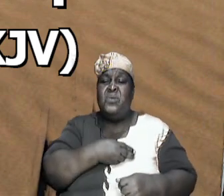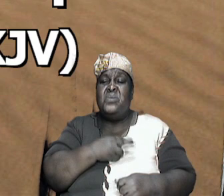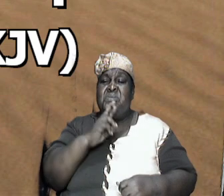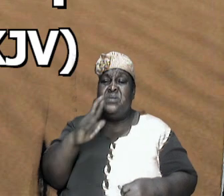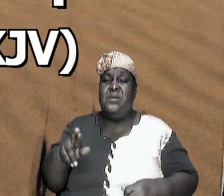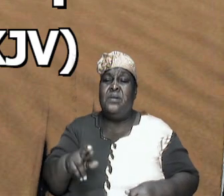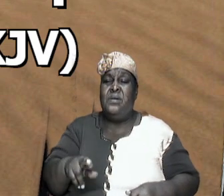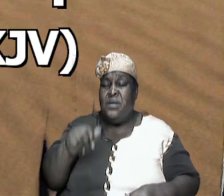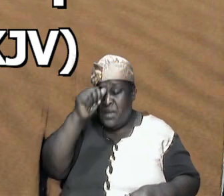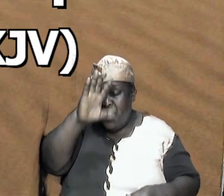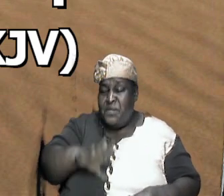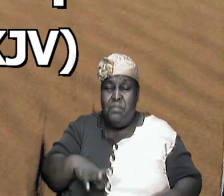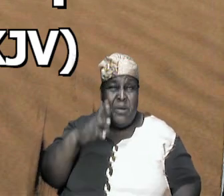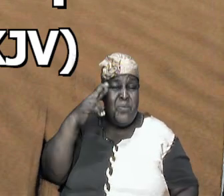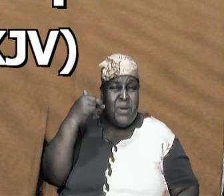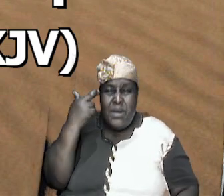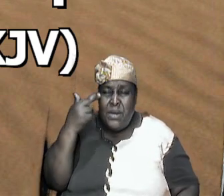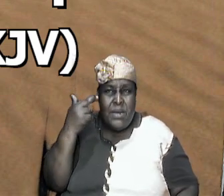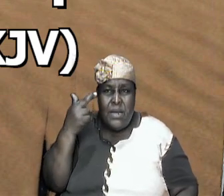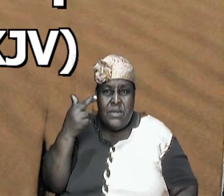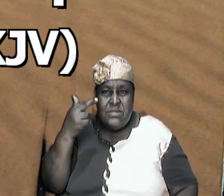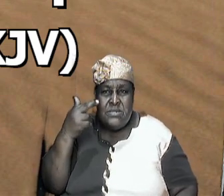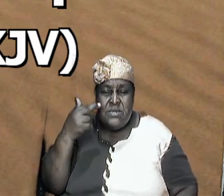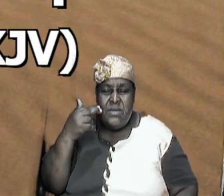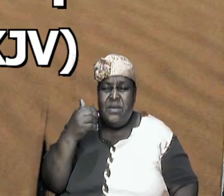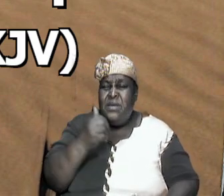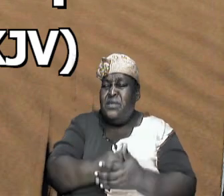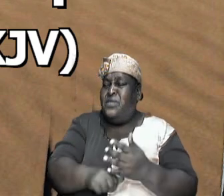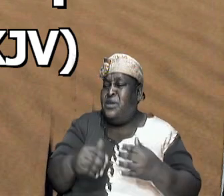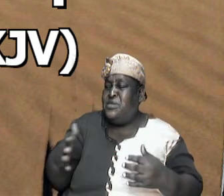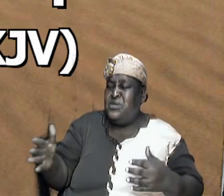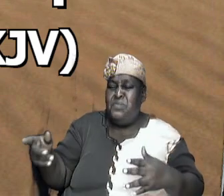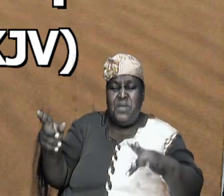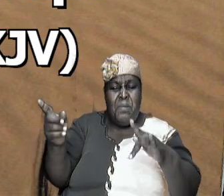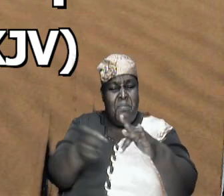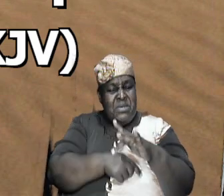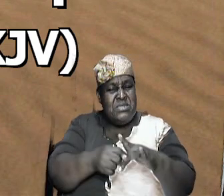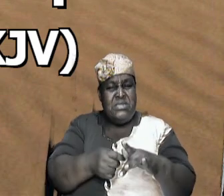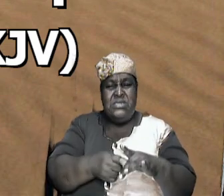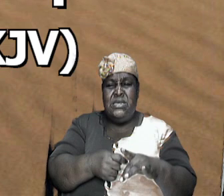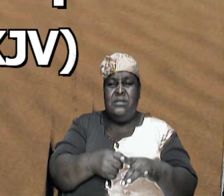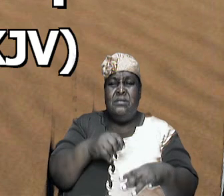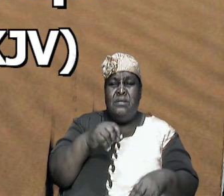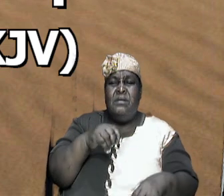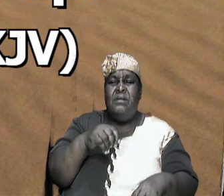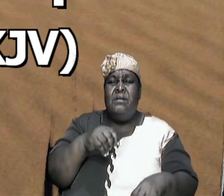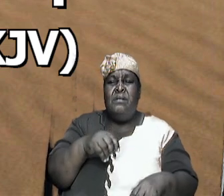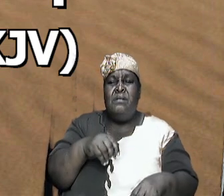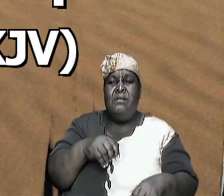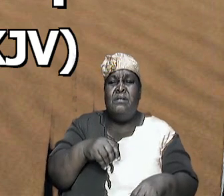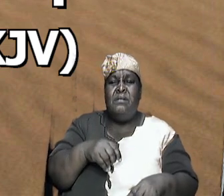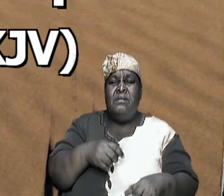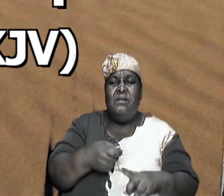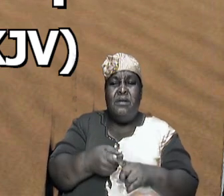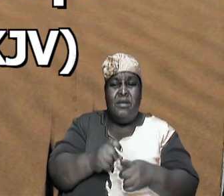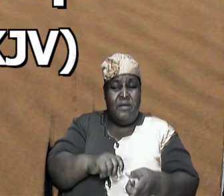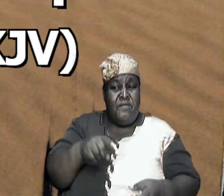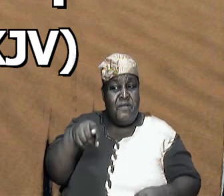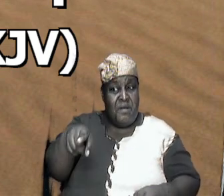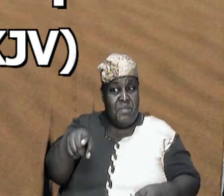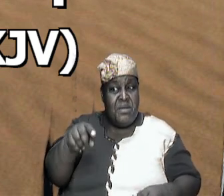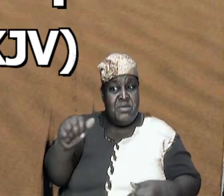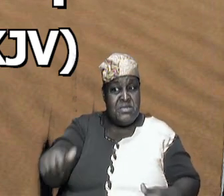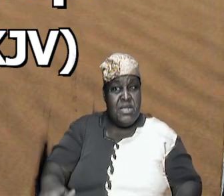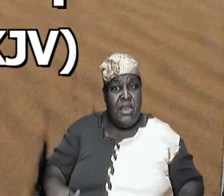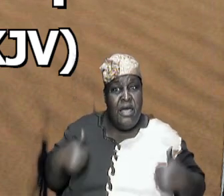he recognized that there was something missing in his life. He recognized that, you